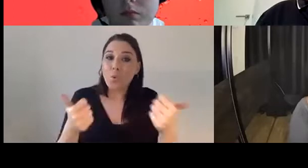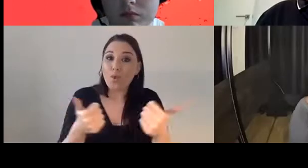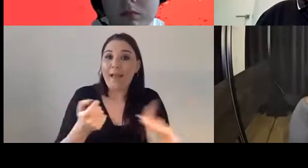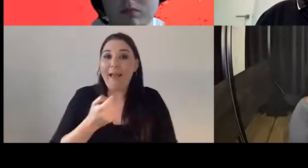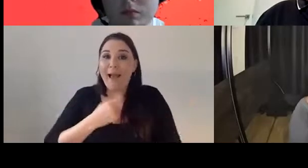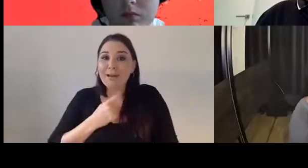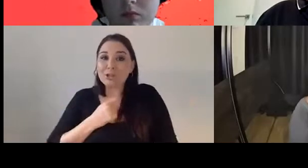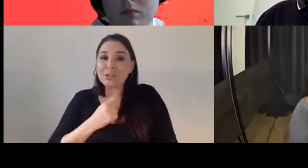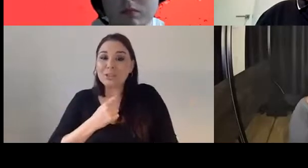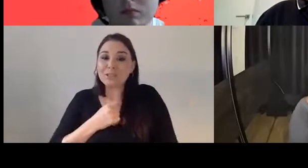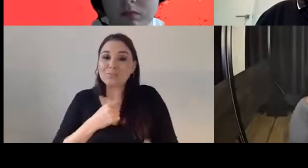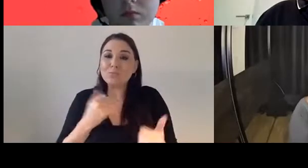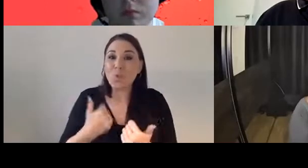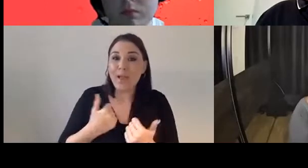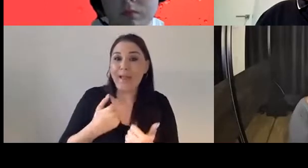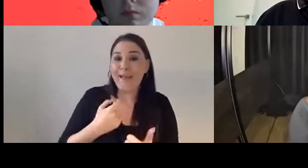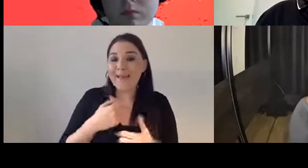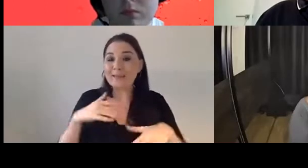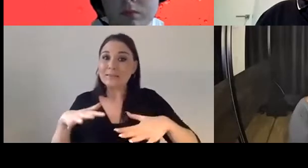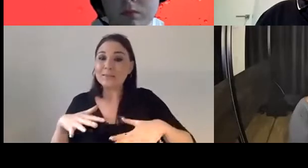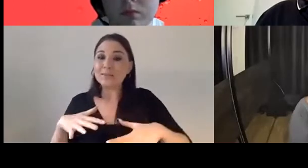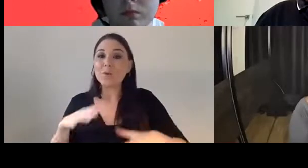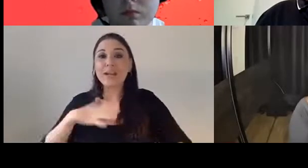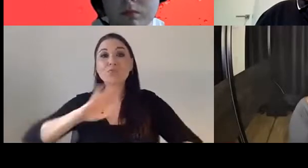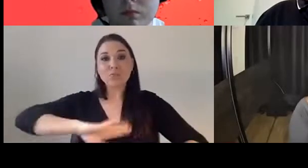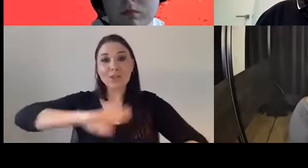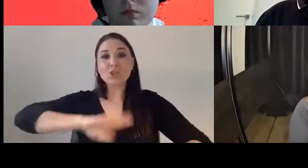It's okay. Just reassurance. Yeah.